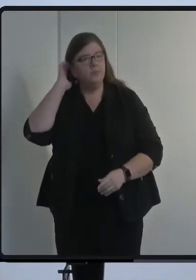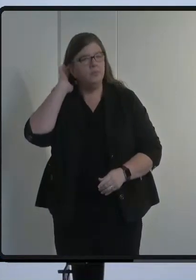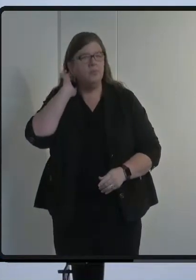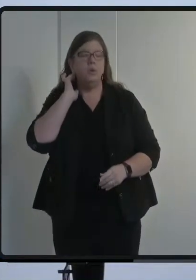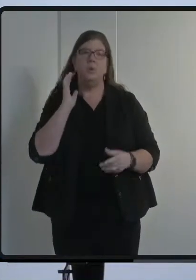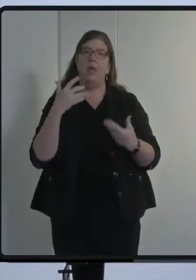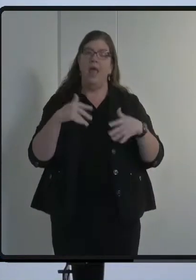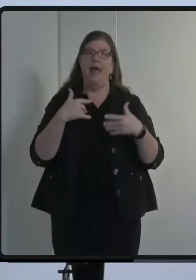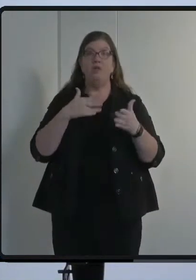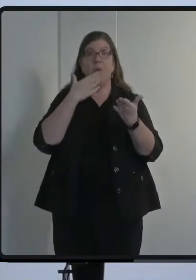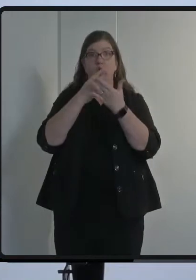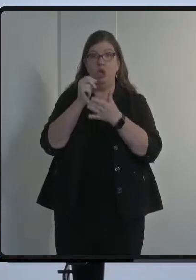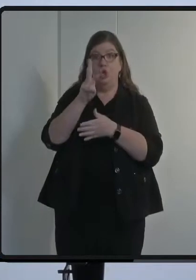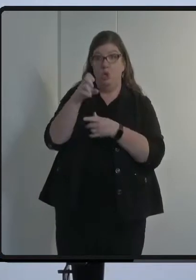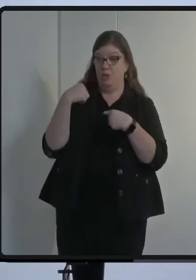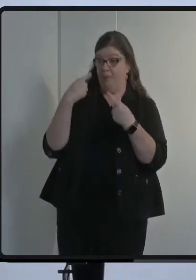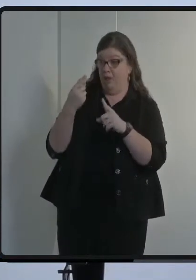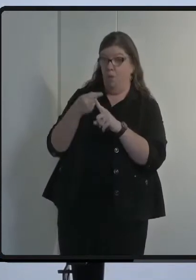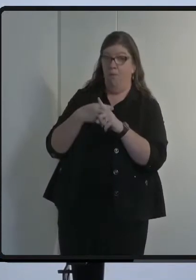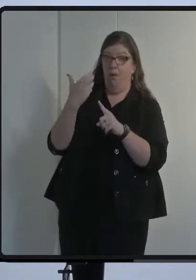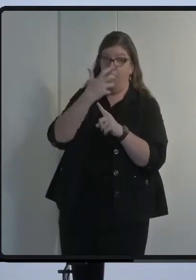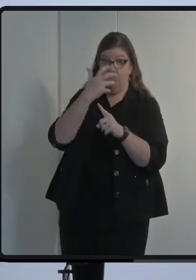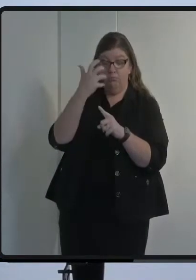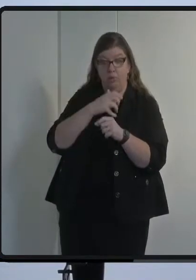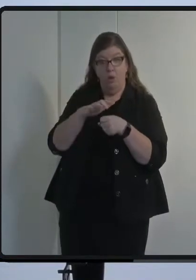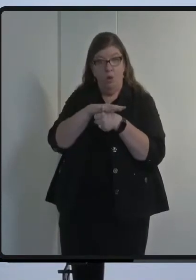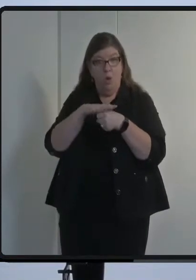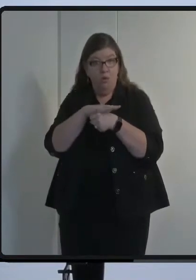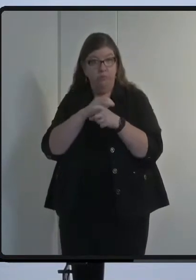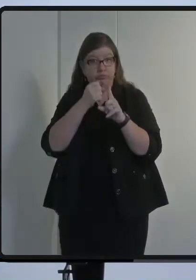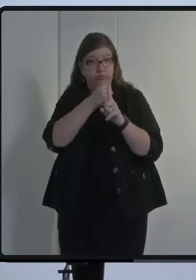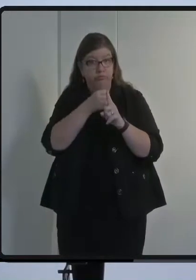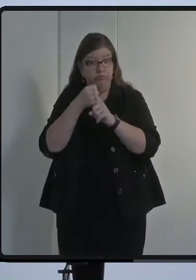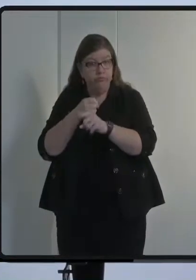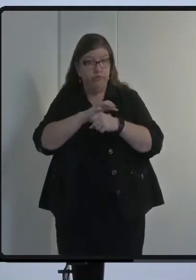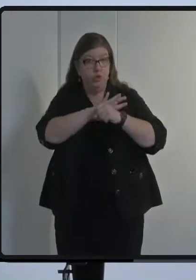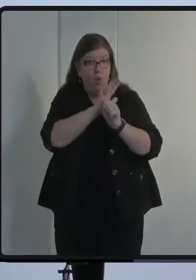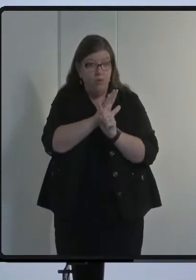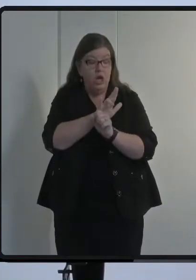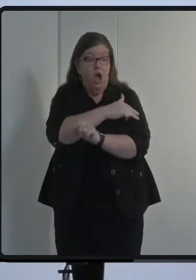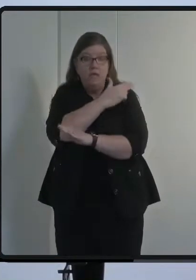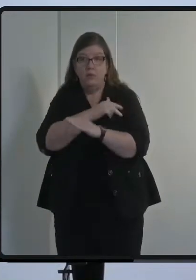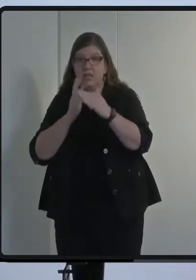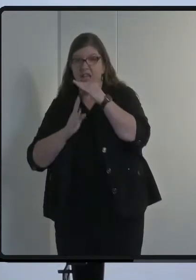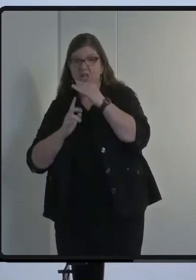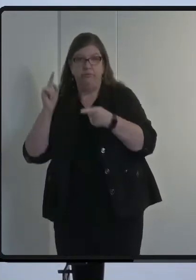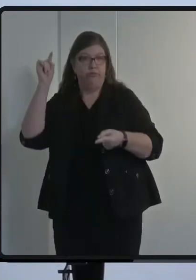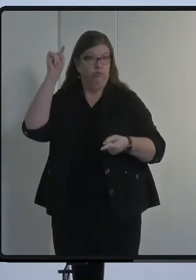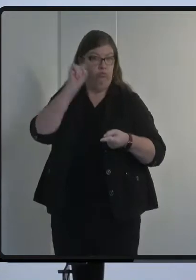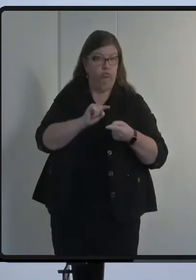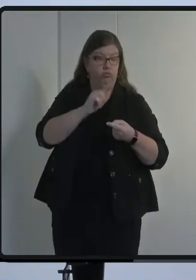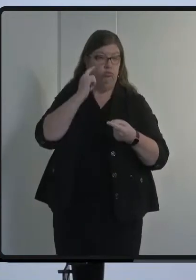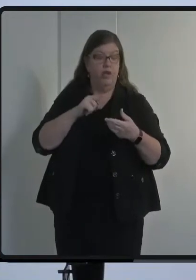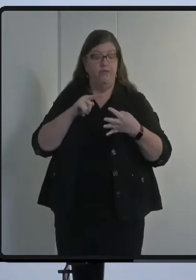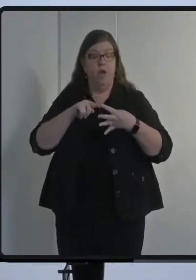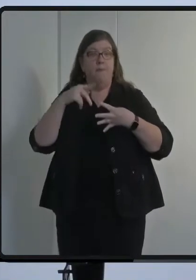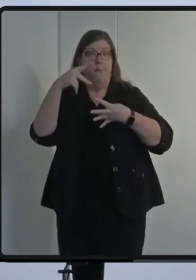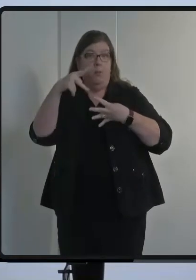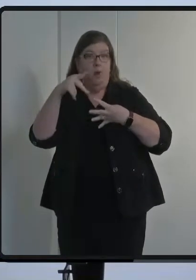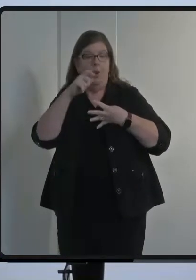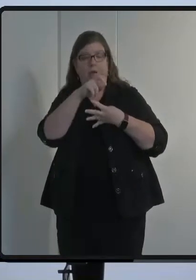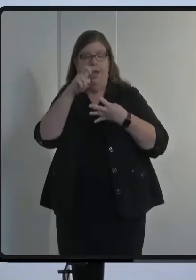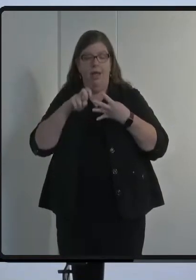some very good news over the past month. Local cases and hospitalizations have declined dramatically, and we've moved from the purple to the red